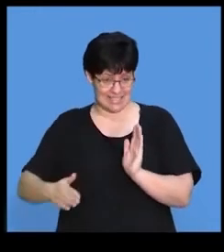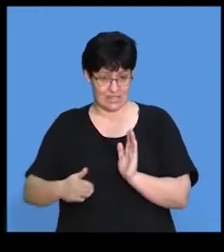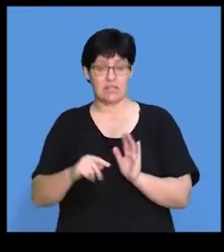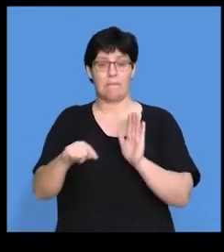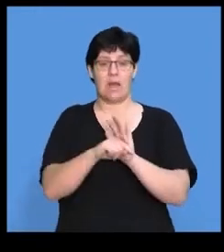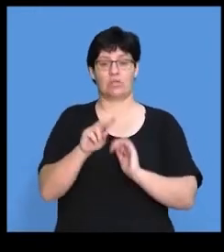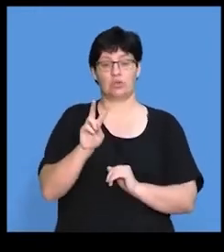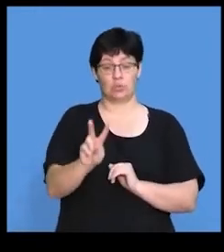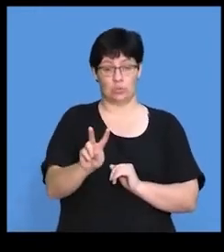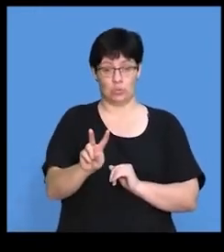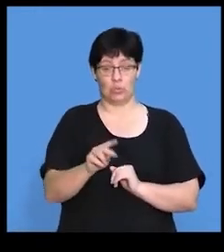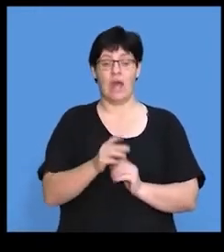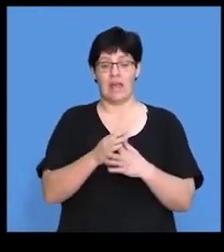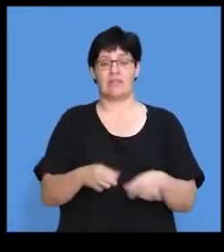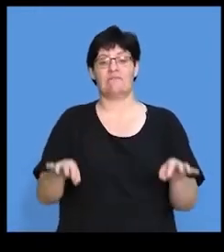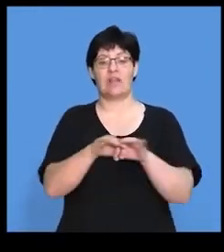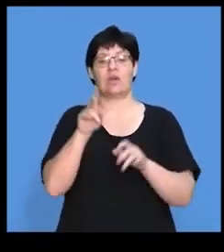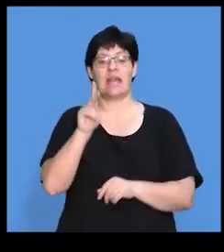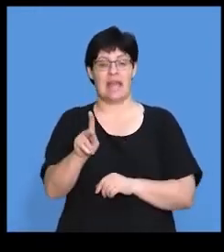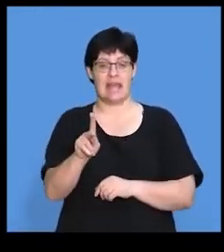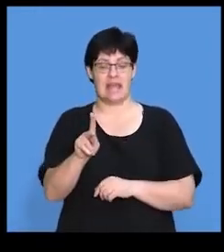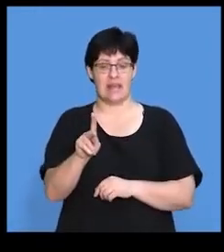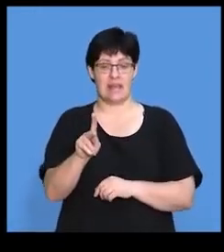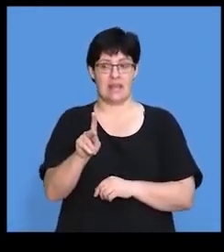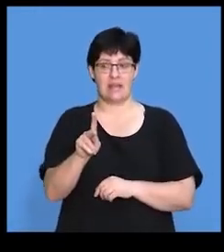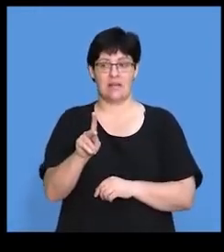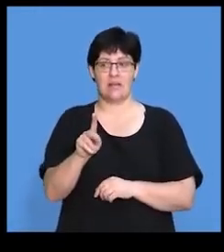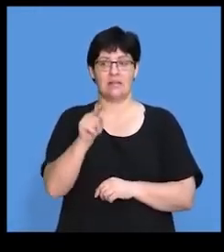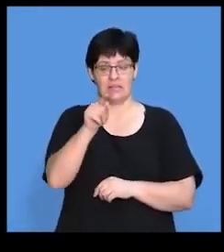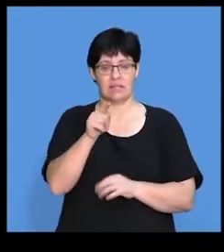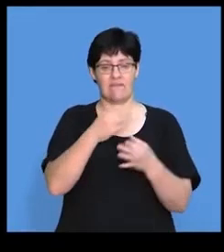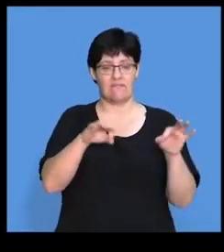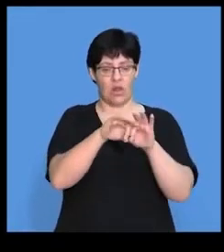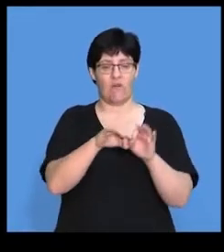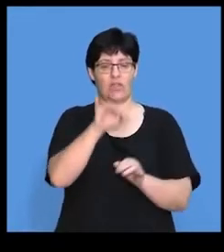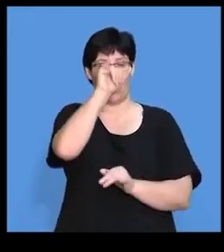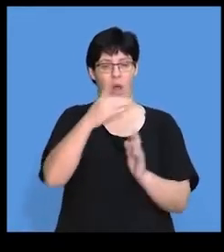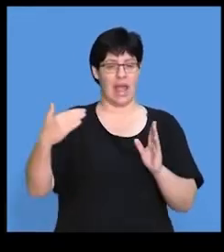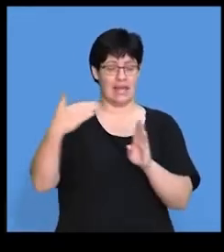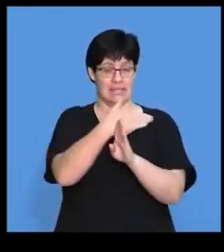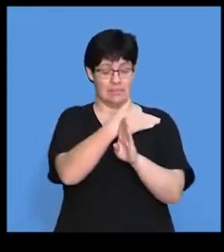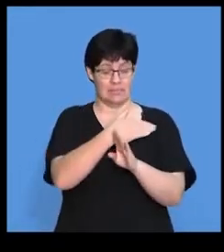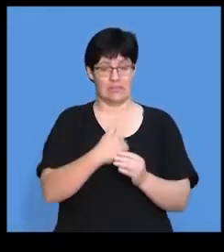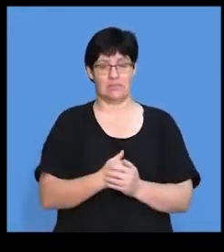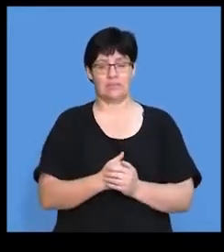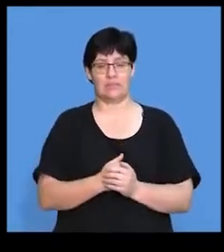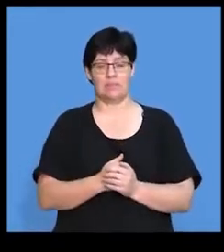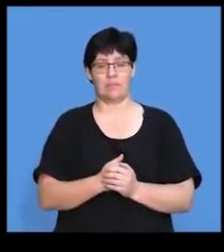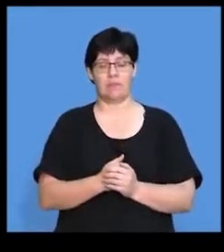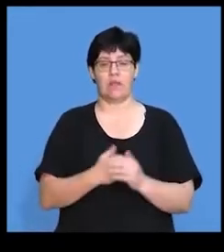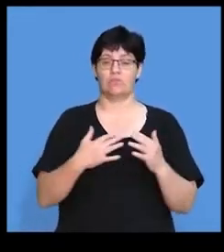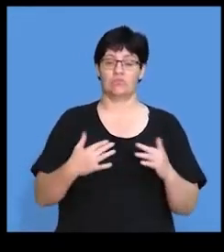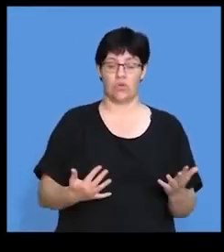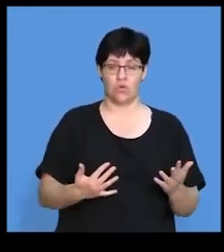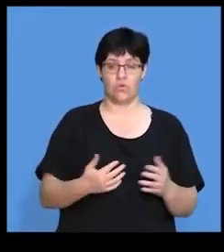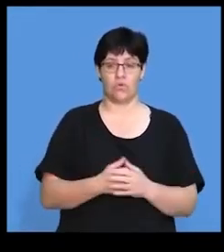minus 2, and the value of k is going to be the value of the y-intercept, as I said. Okay, so